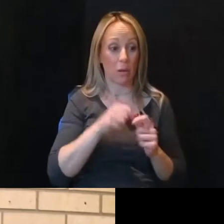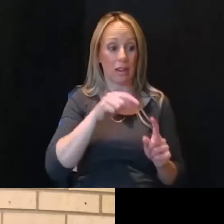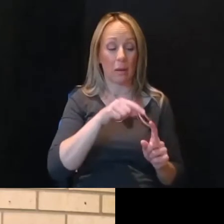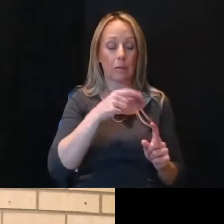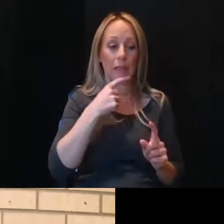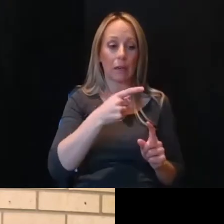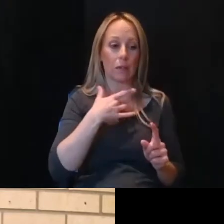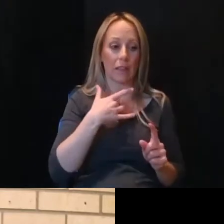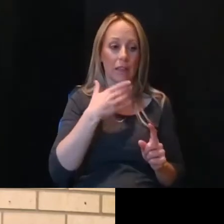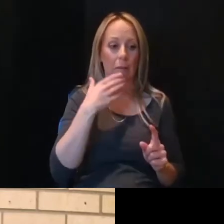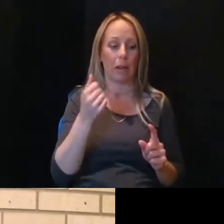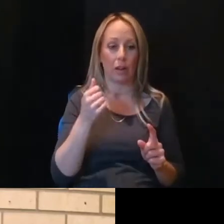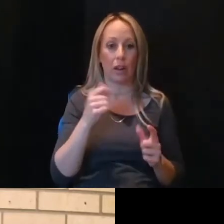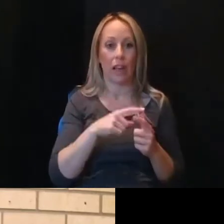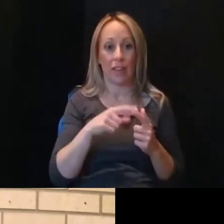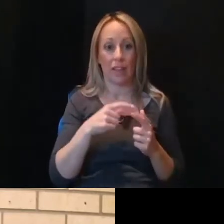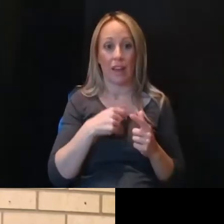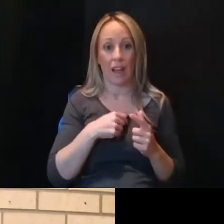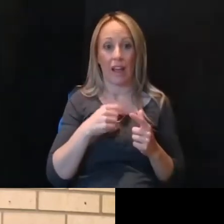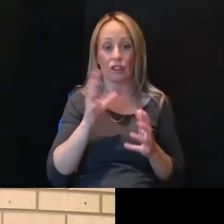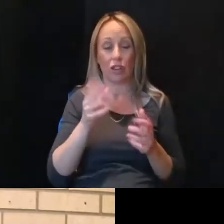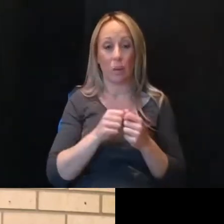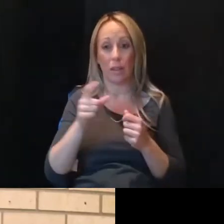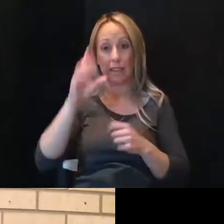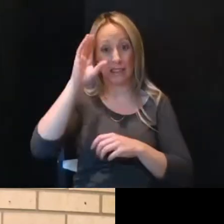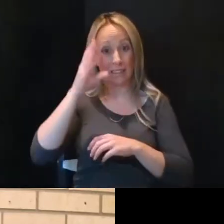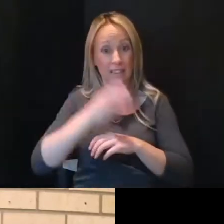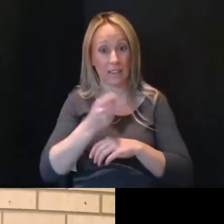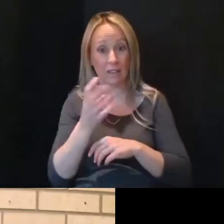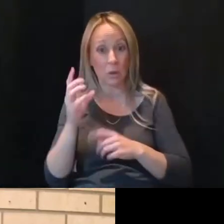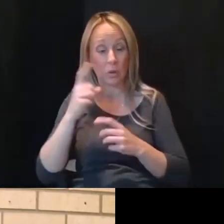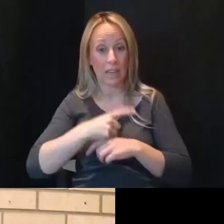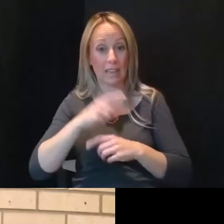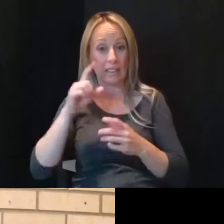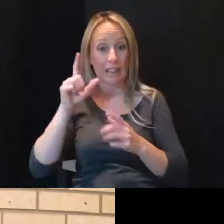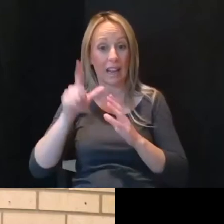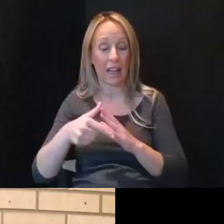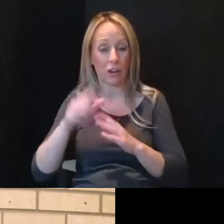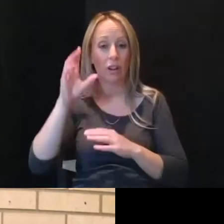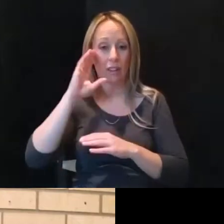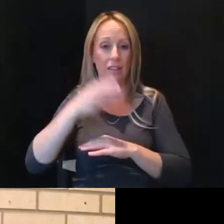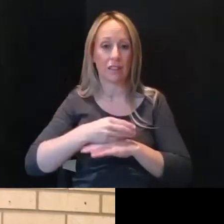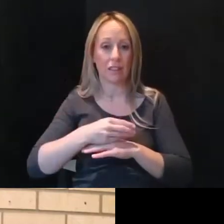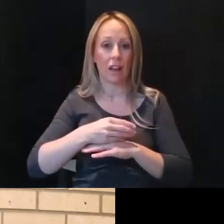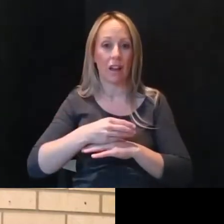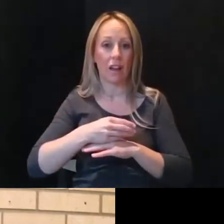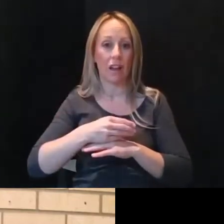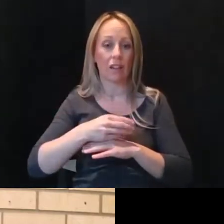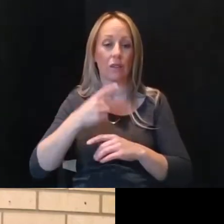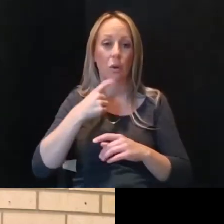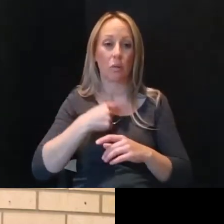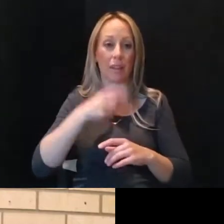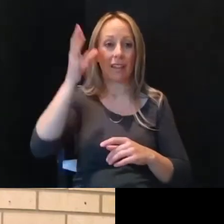better. I then talked to his son a couple days later as a contact. The son told me his dad had died the night before